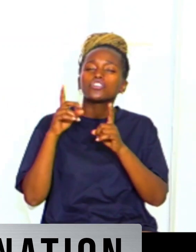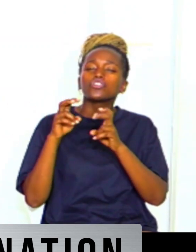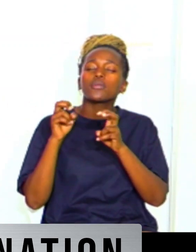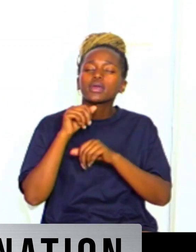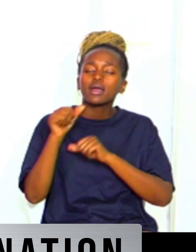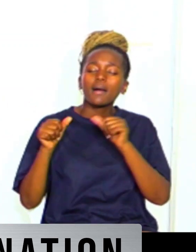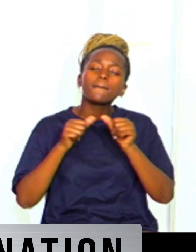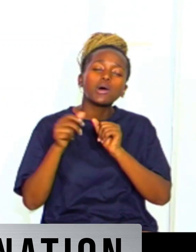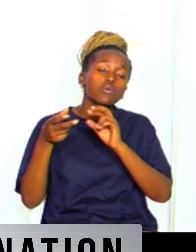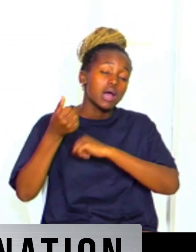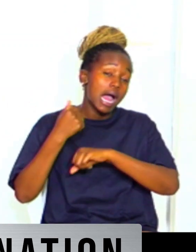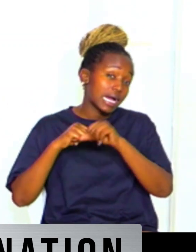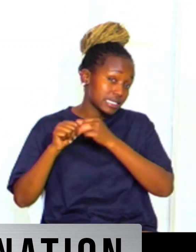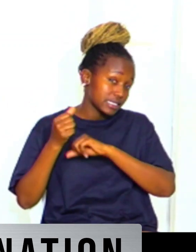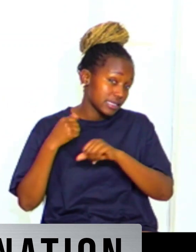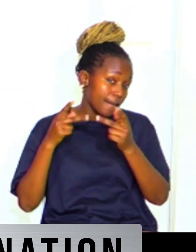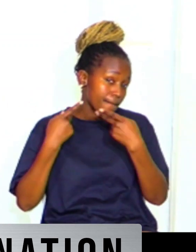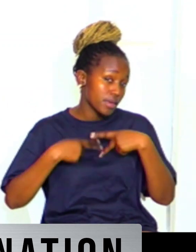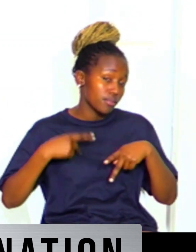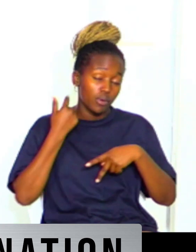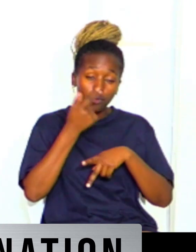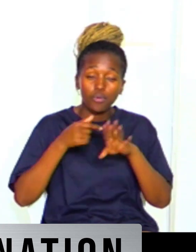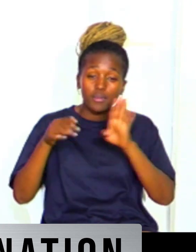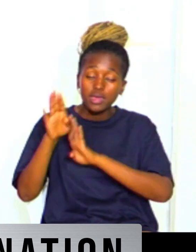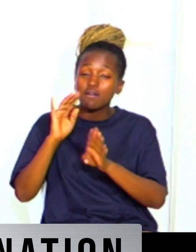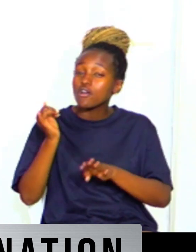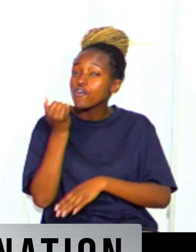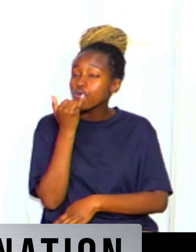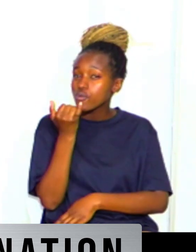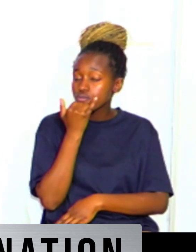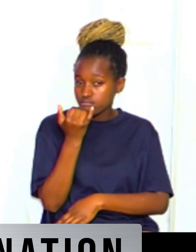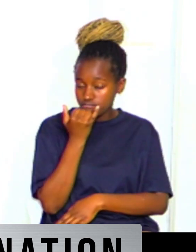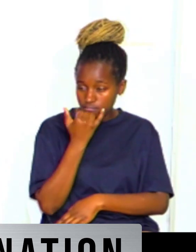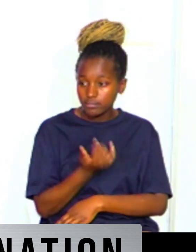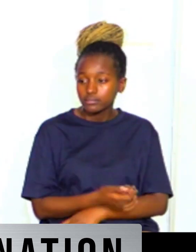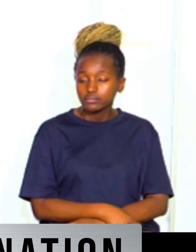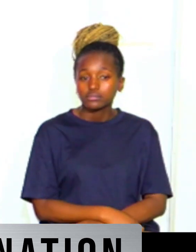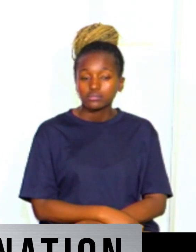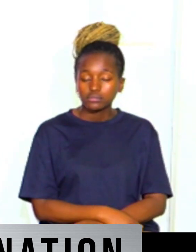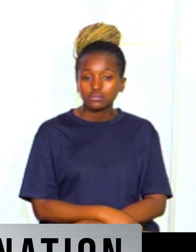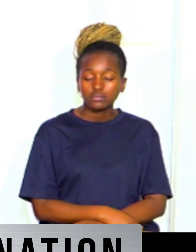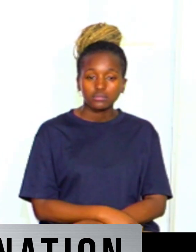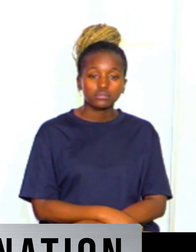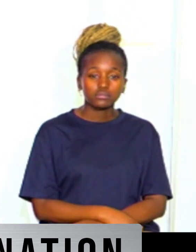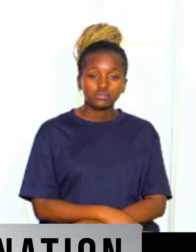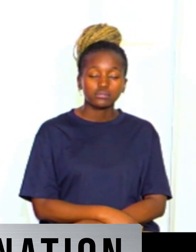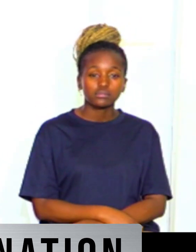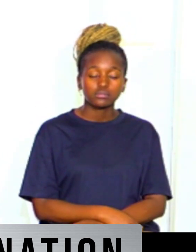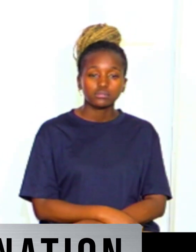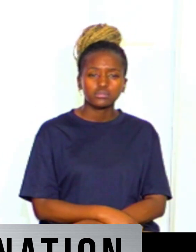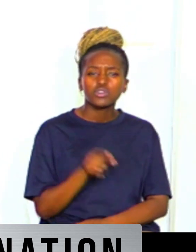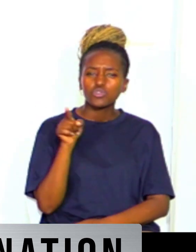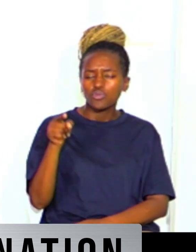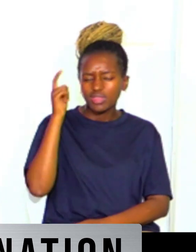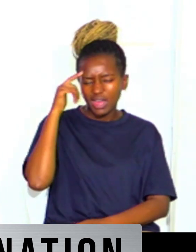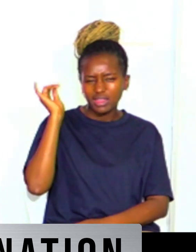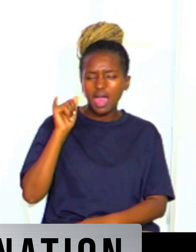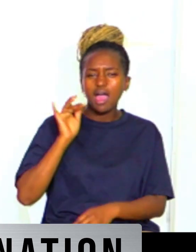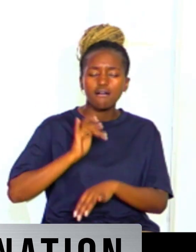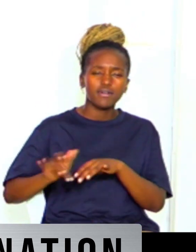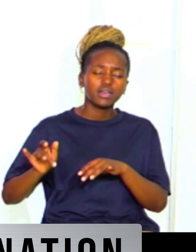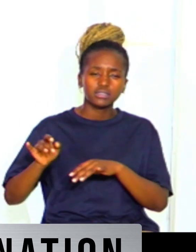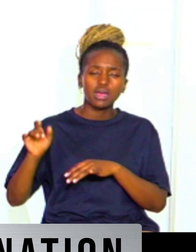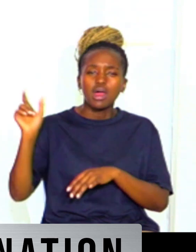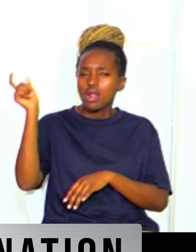wanaharakati, watovu wa nidhamu. Naam. This activism, bad manners for the region.